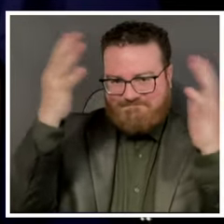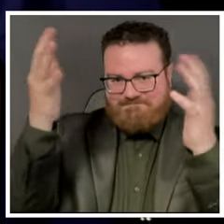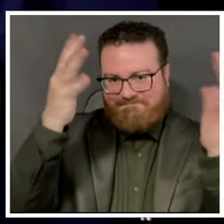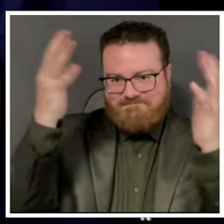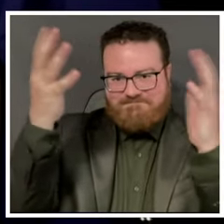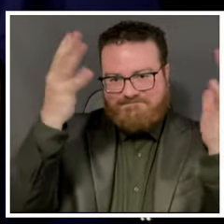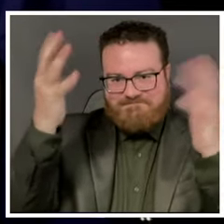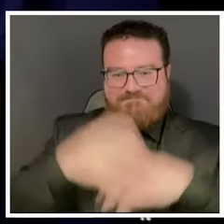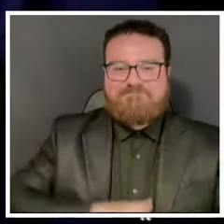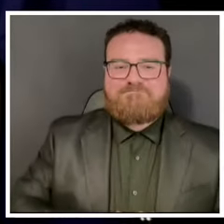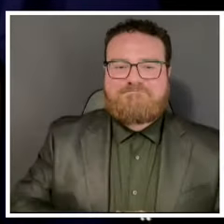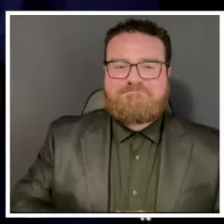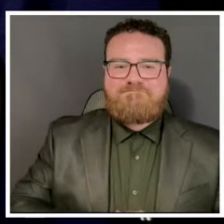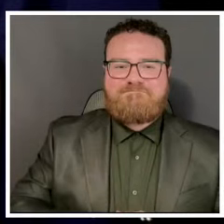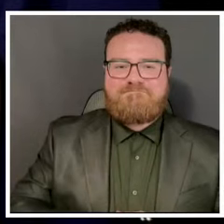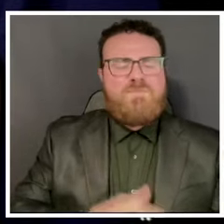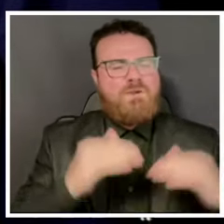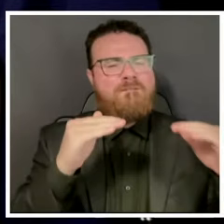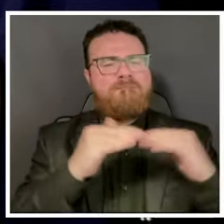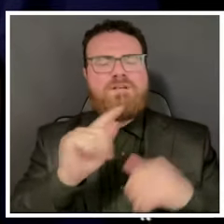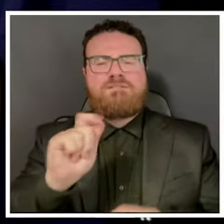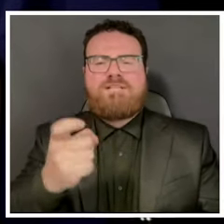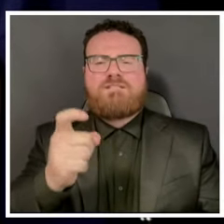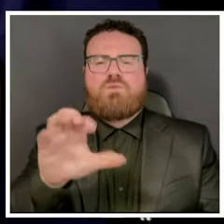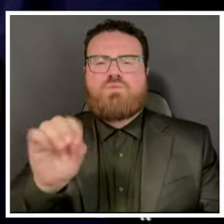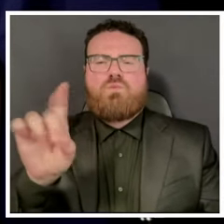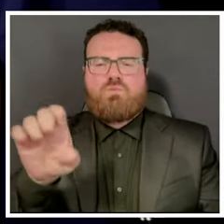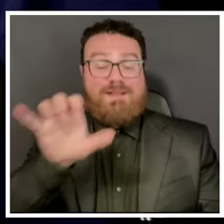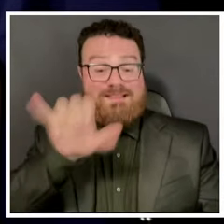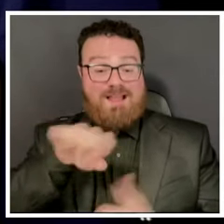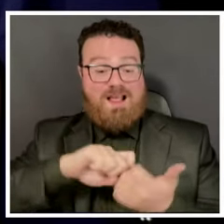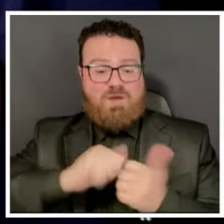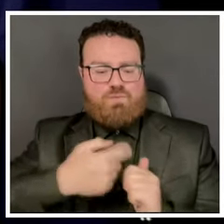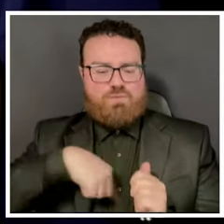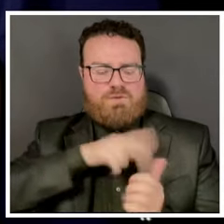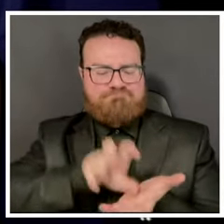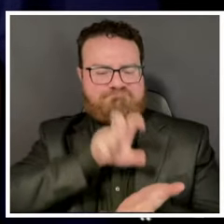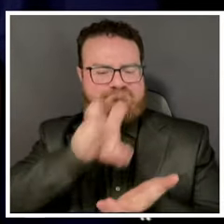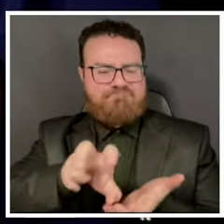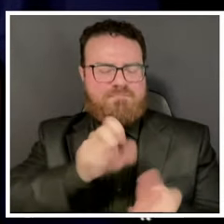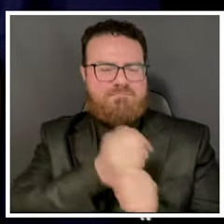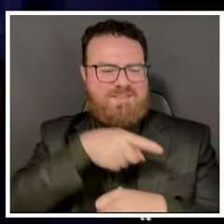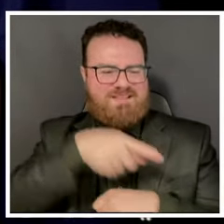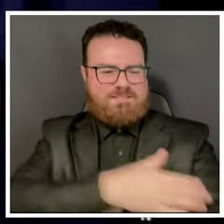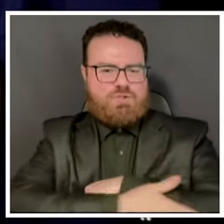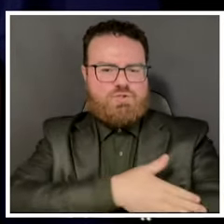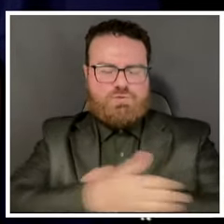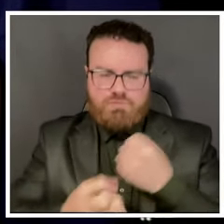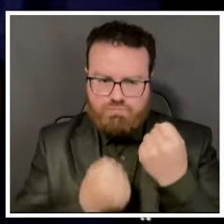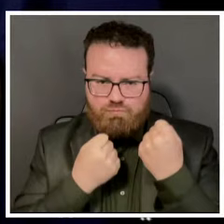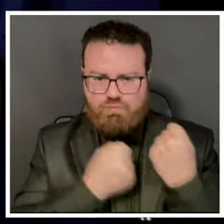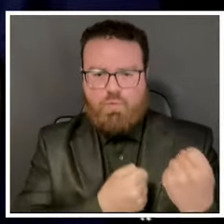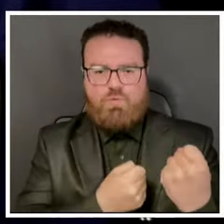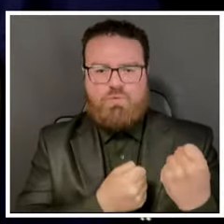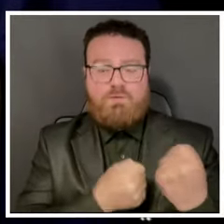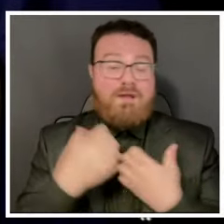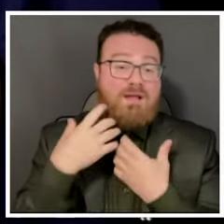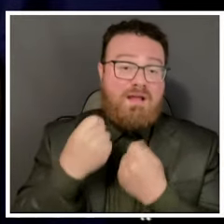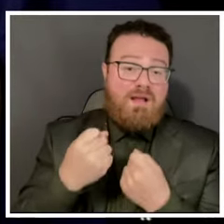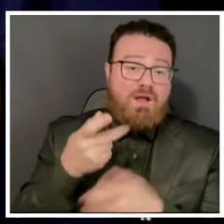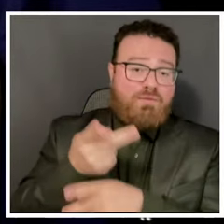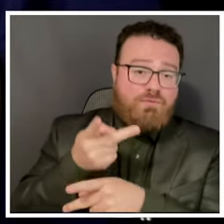A fair tax code is how we invest in the things that make this country strong. Healthcare, education, defense, and so much